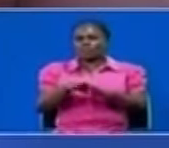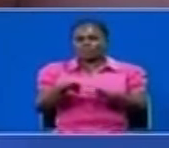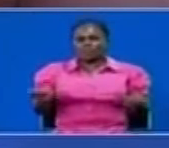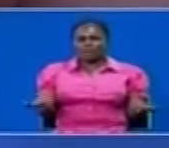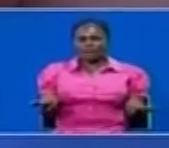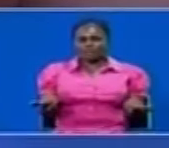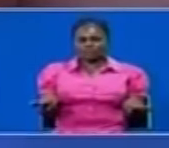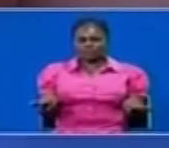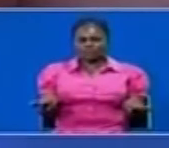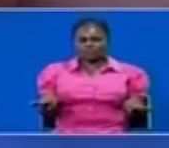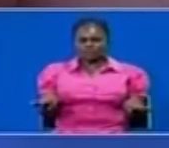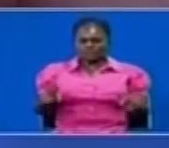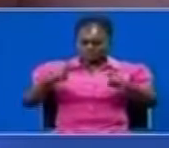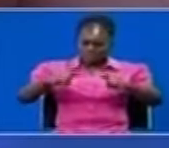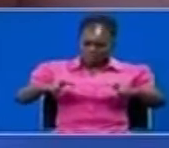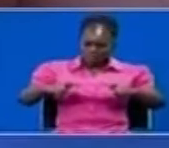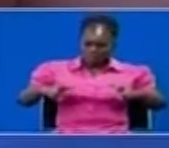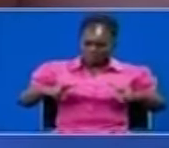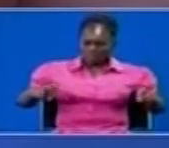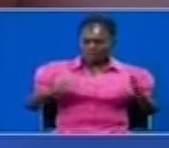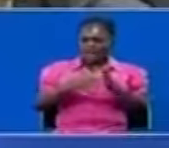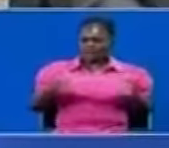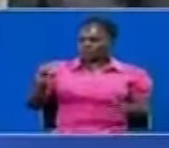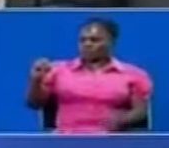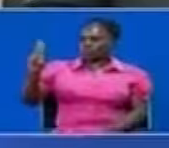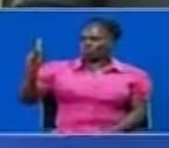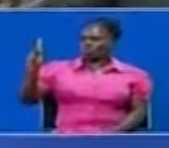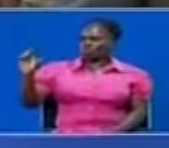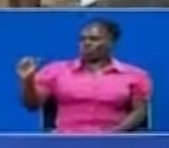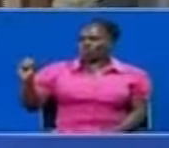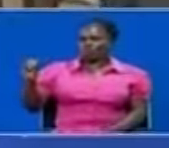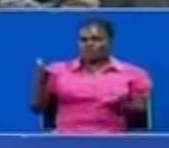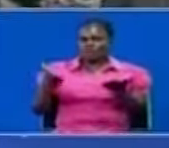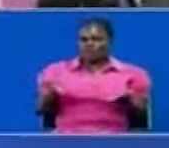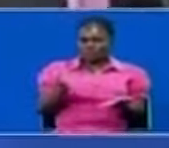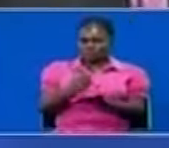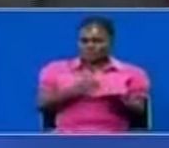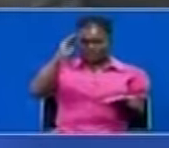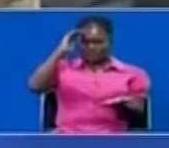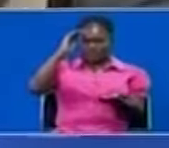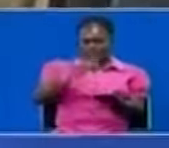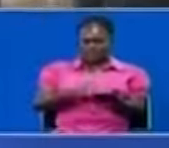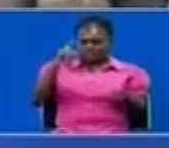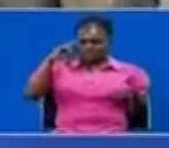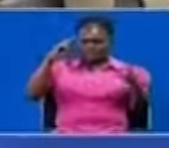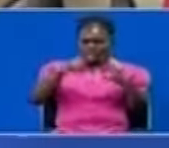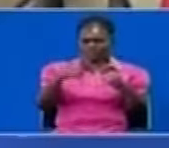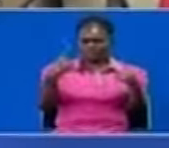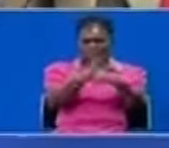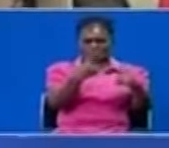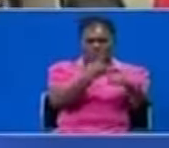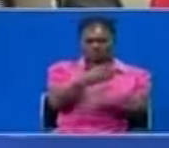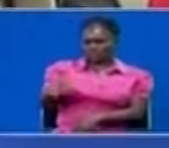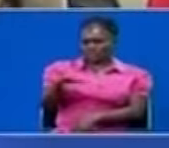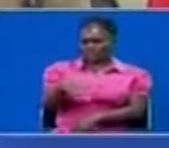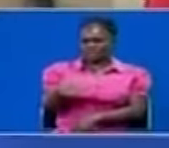him expedite the investigations against Ouko, a man some believe has been targeted by different quarters